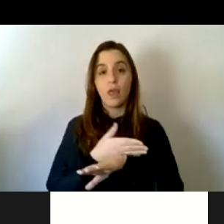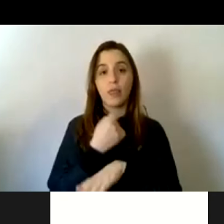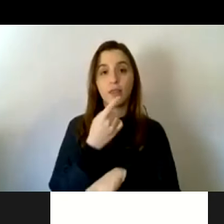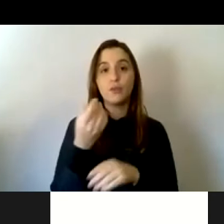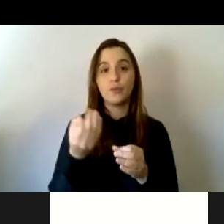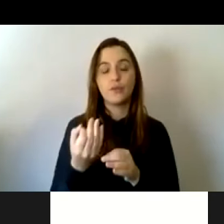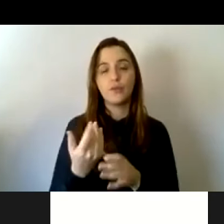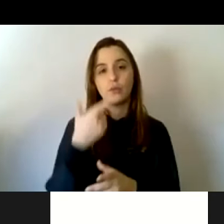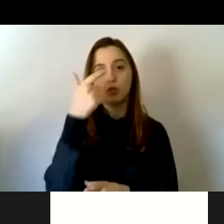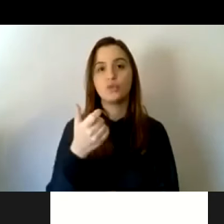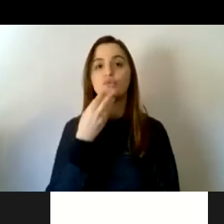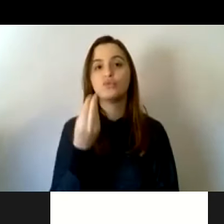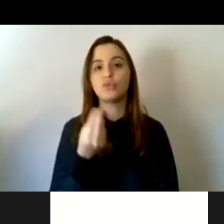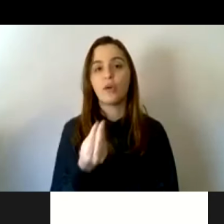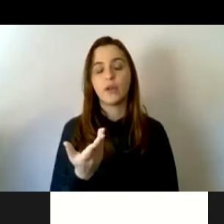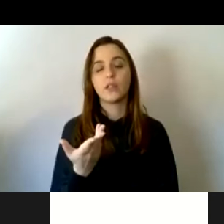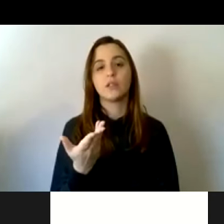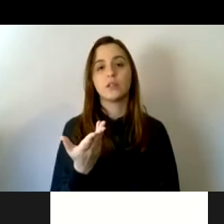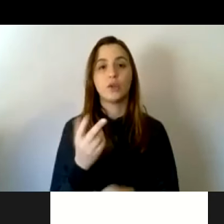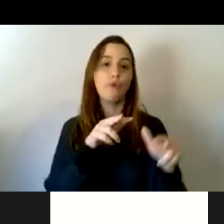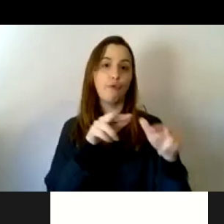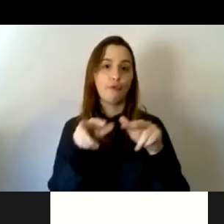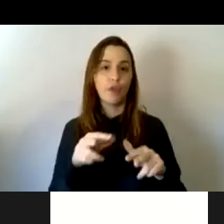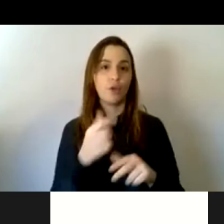the videos were whether you have